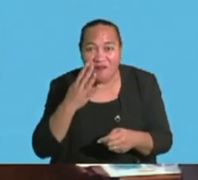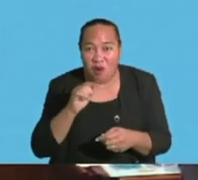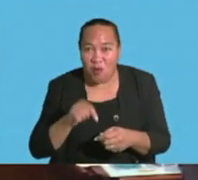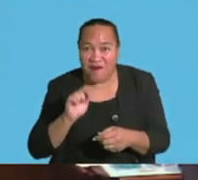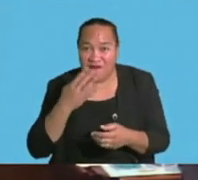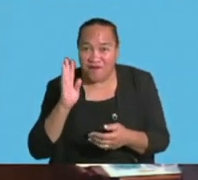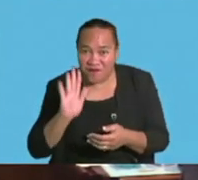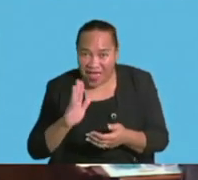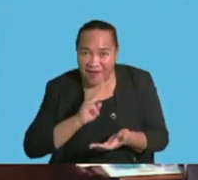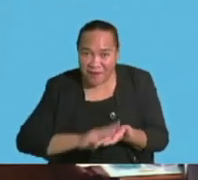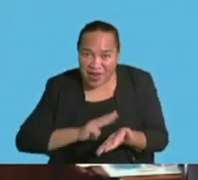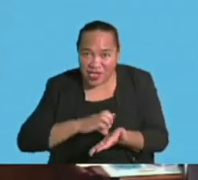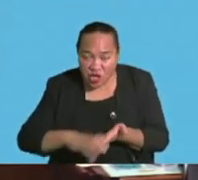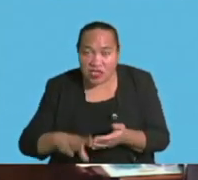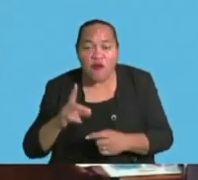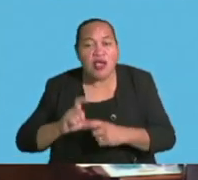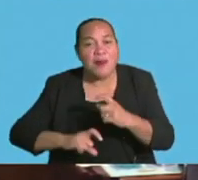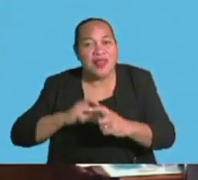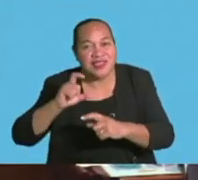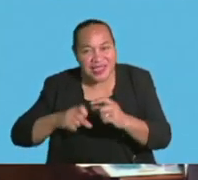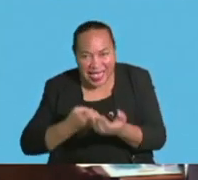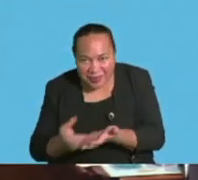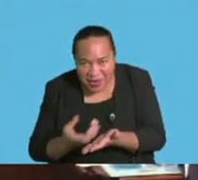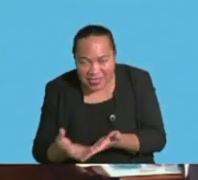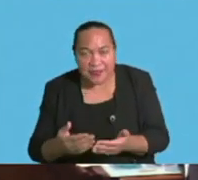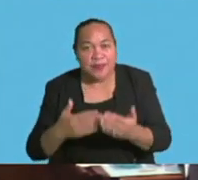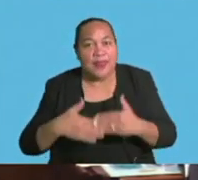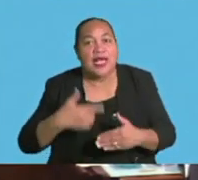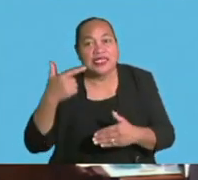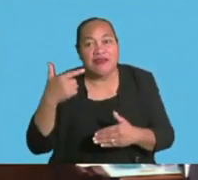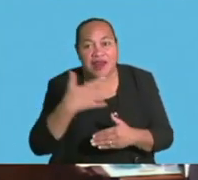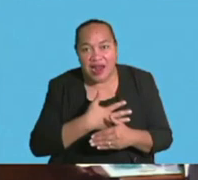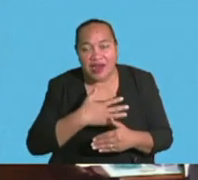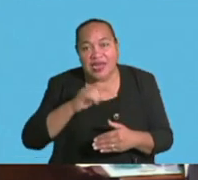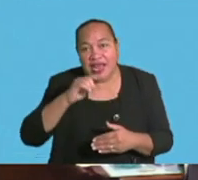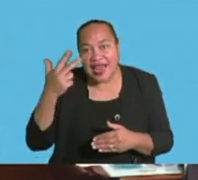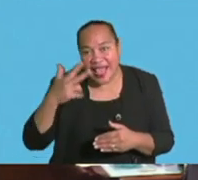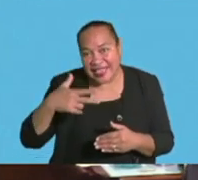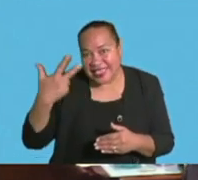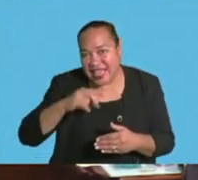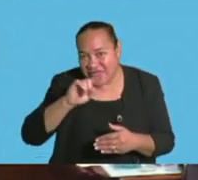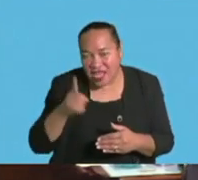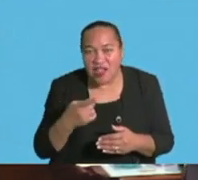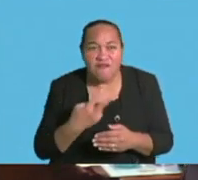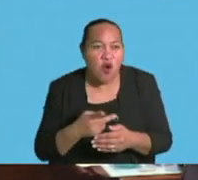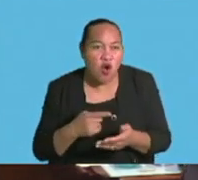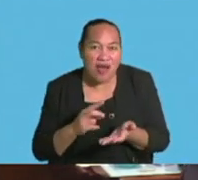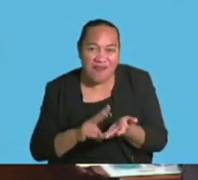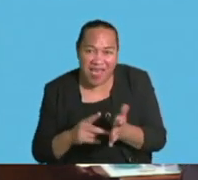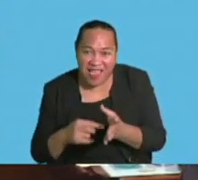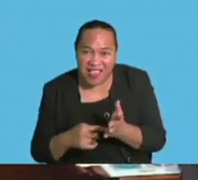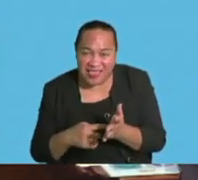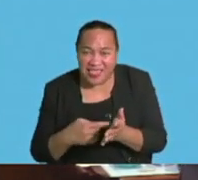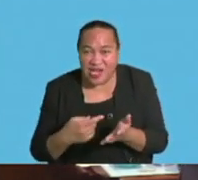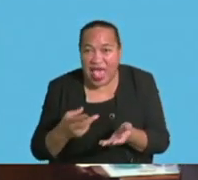million for capital expenditure, and $718,000 for value-added tax. The sustainable